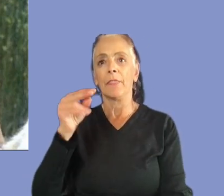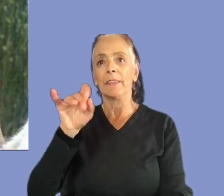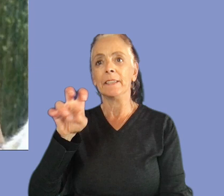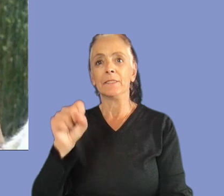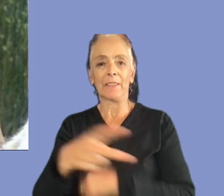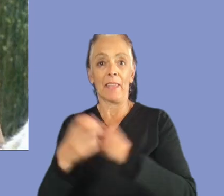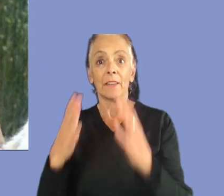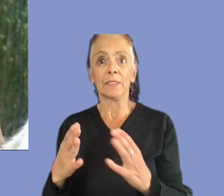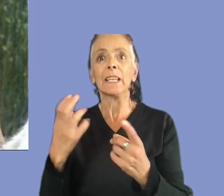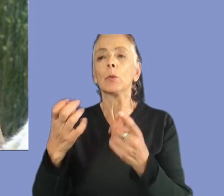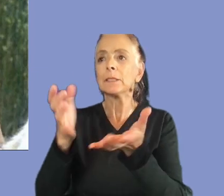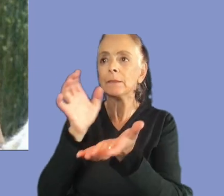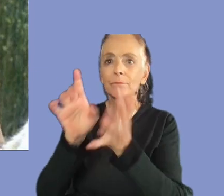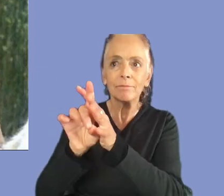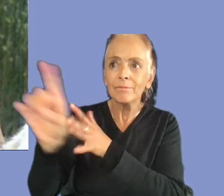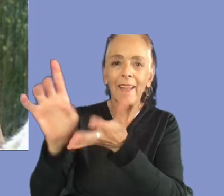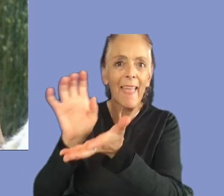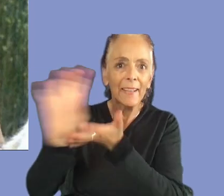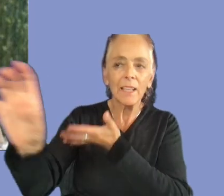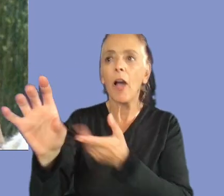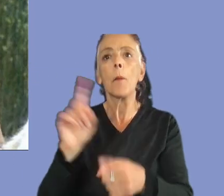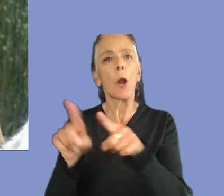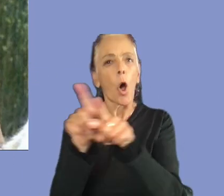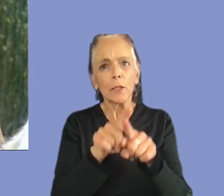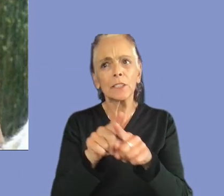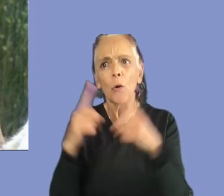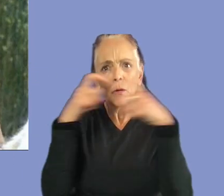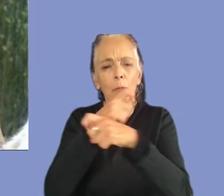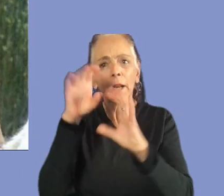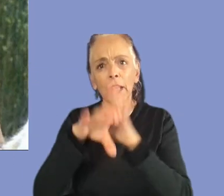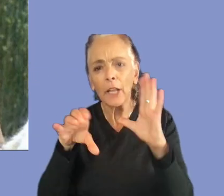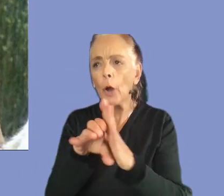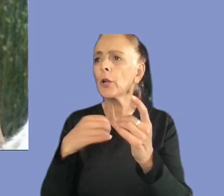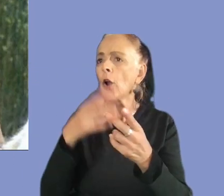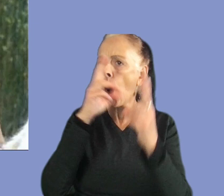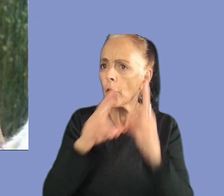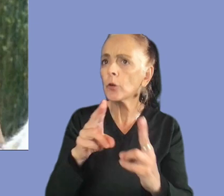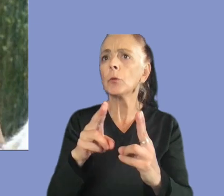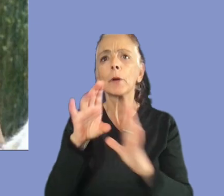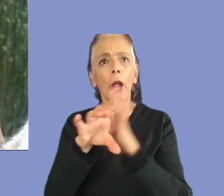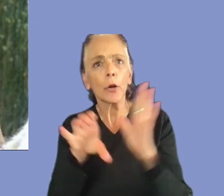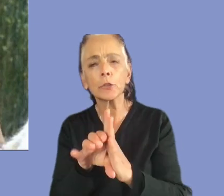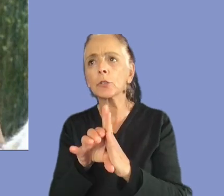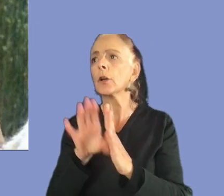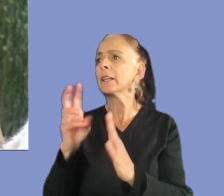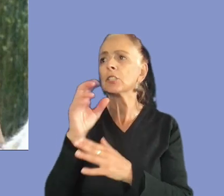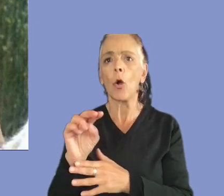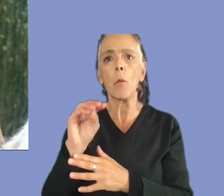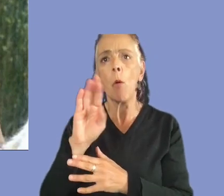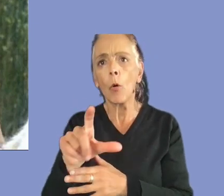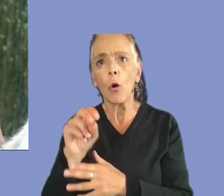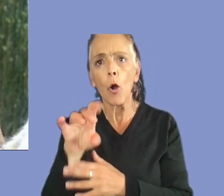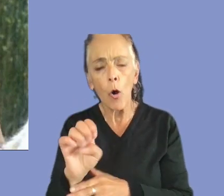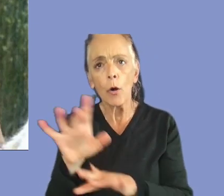nuanced. He had honorable character and his own moral code, and he might have been an ideal example of how to do things the